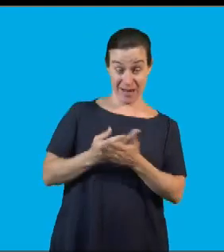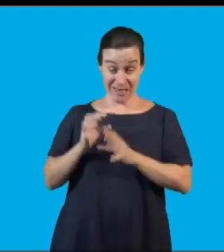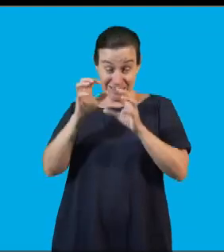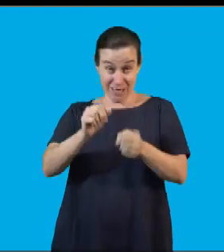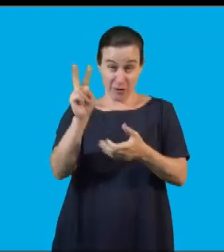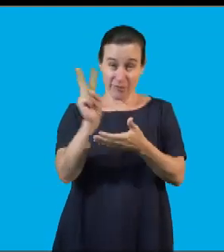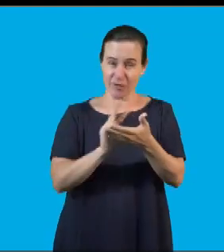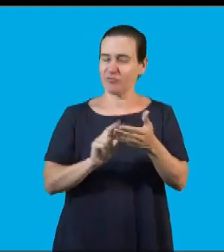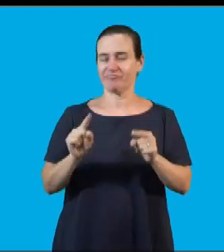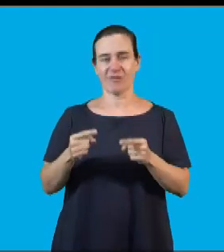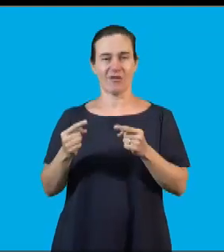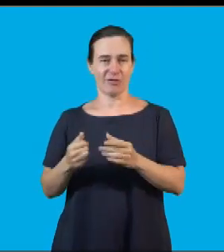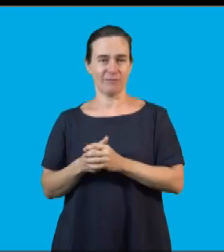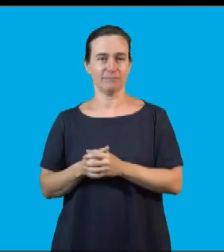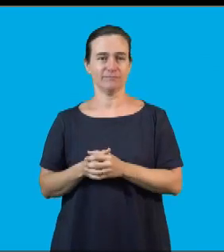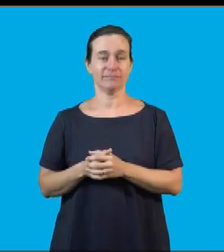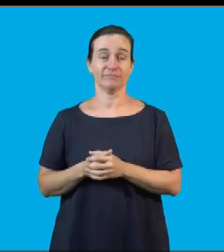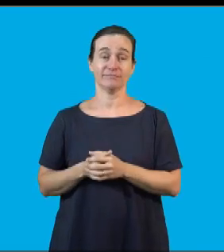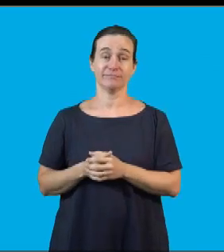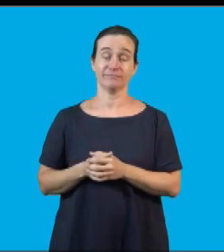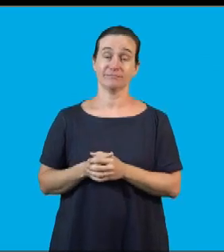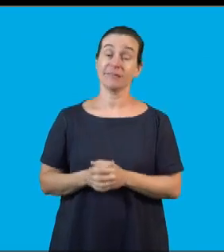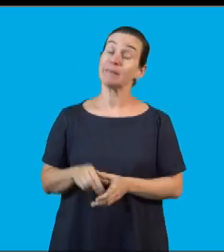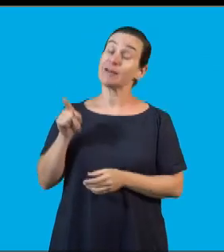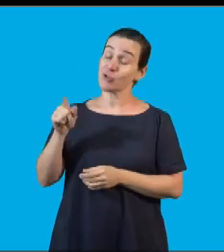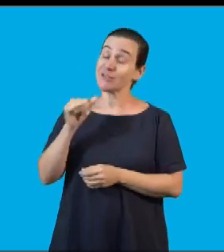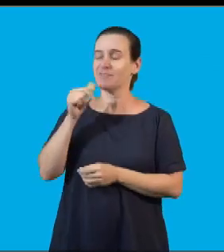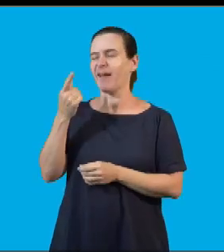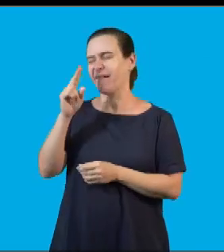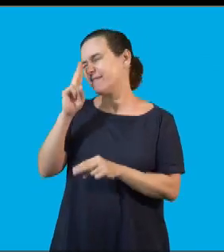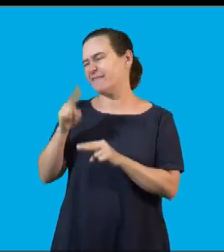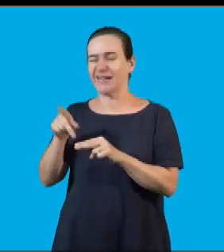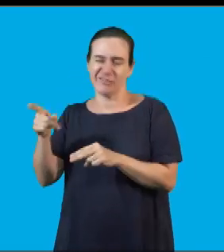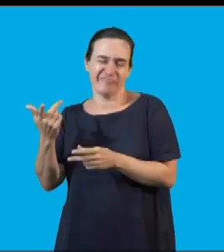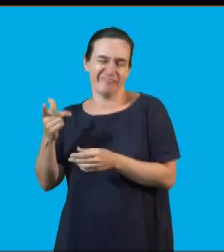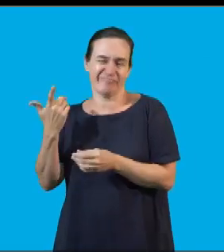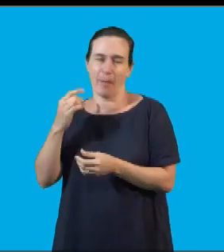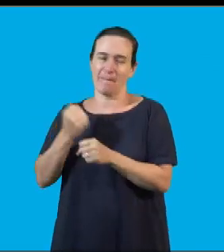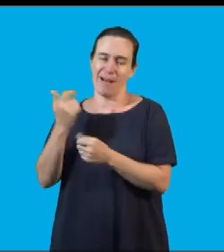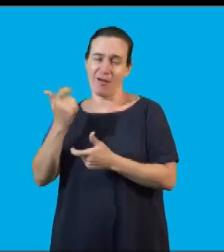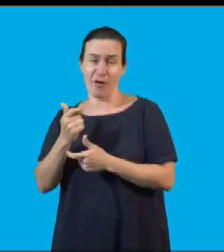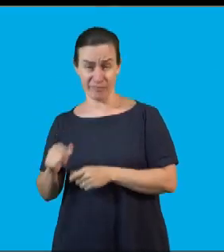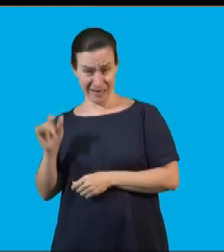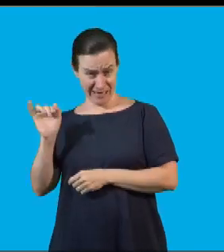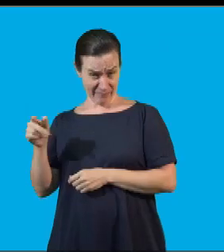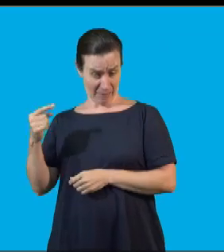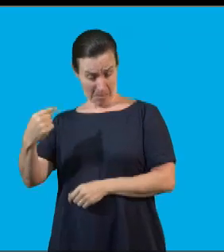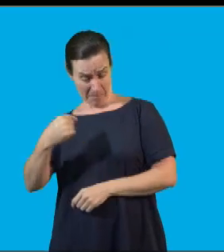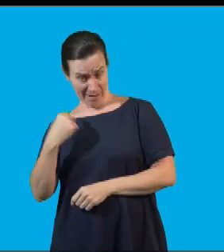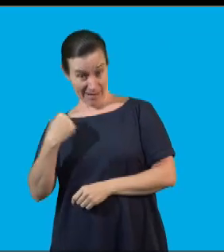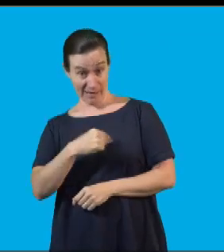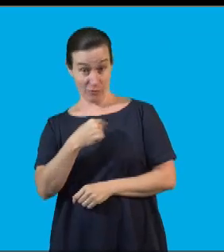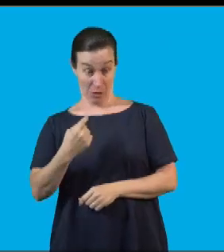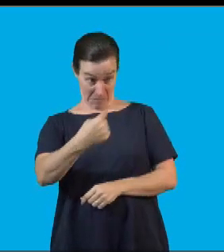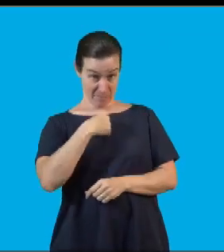bill. And very humorously at the end, she concludes her article with, but if it turns out I'm